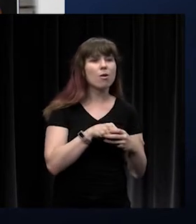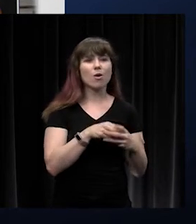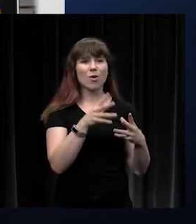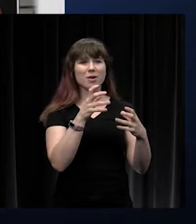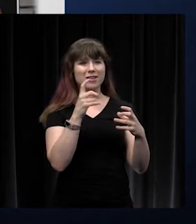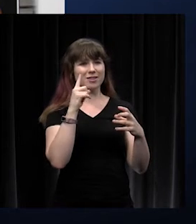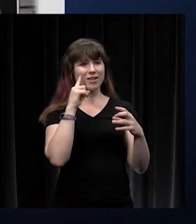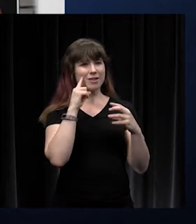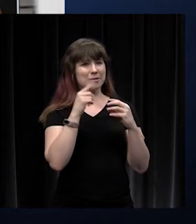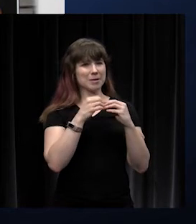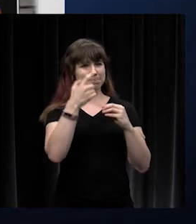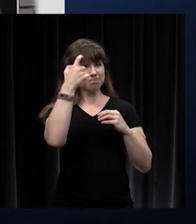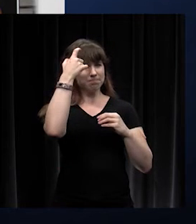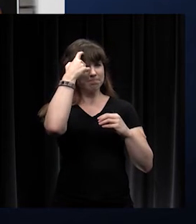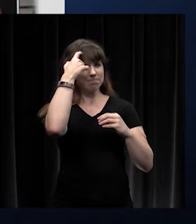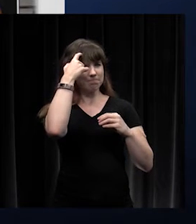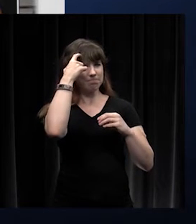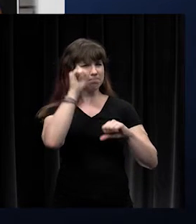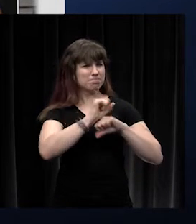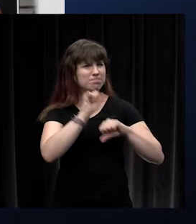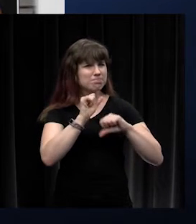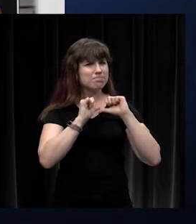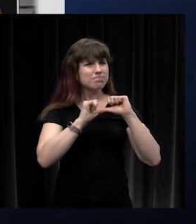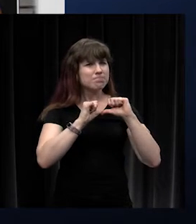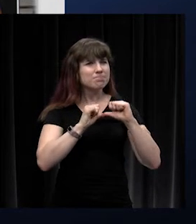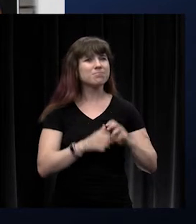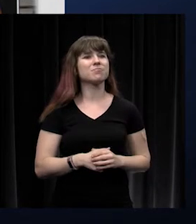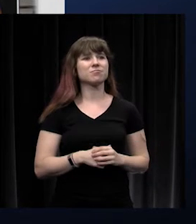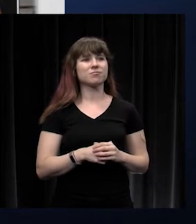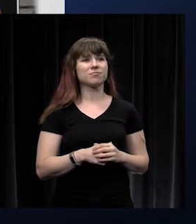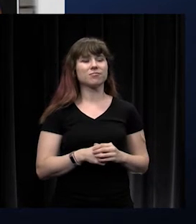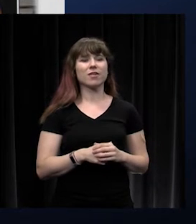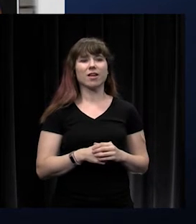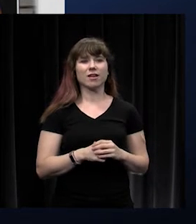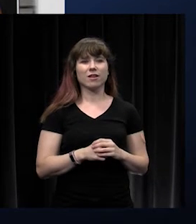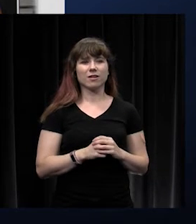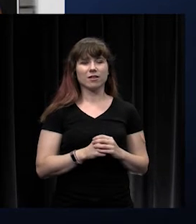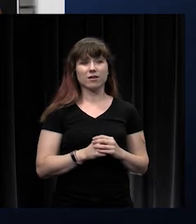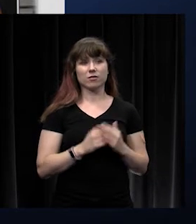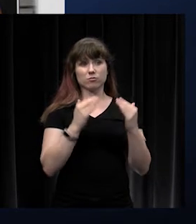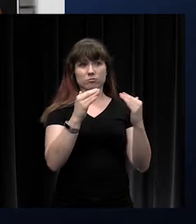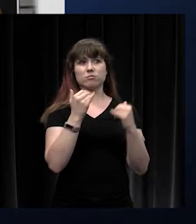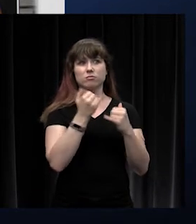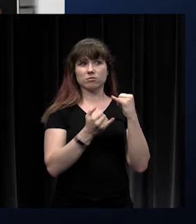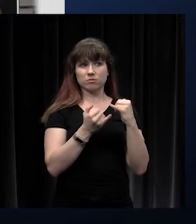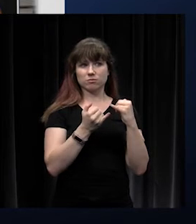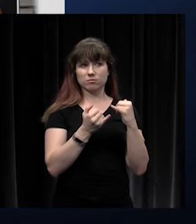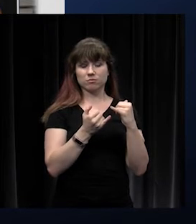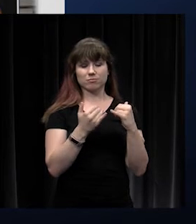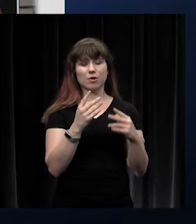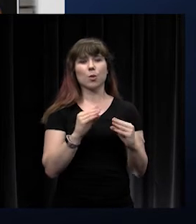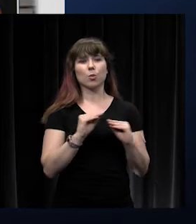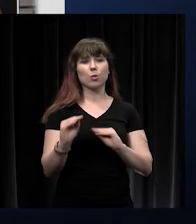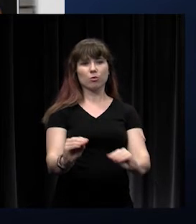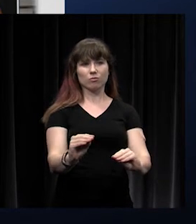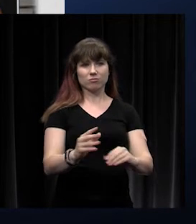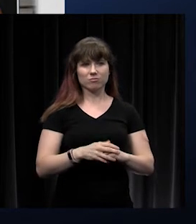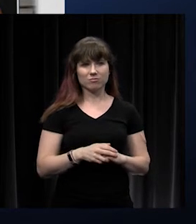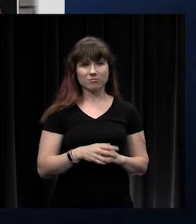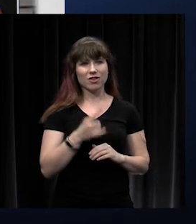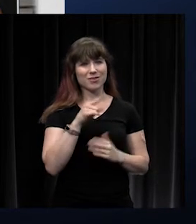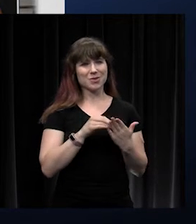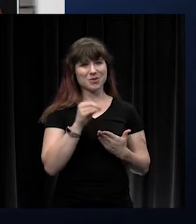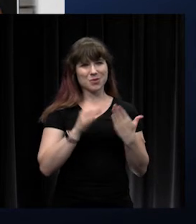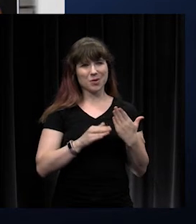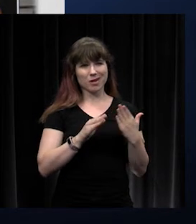rigor, thinking about our thinking, going deep, and then disciplinary literacy. And then lastly, the M in MOVE is for student